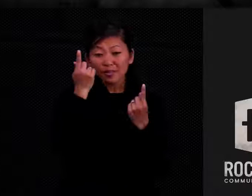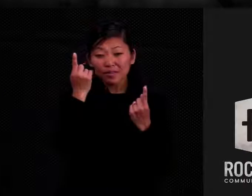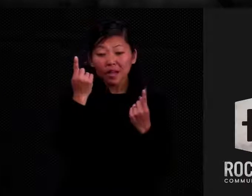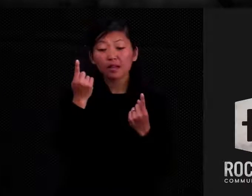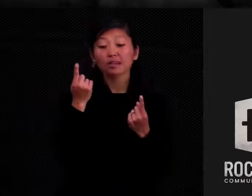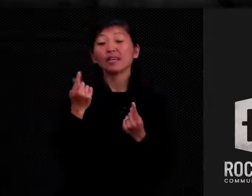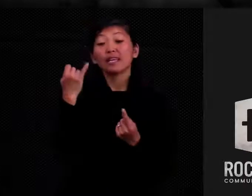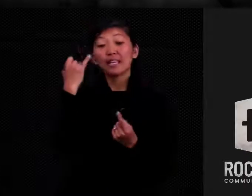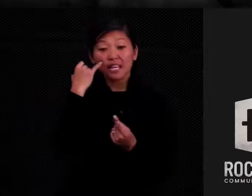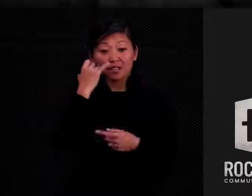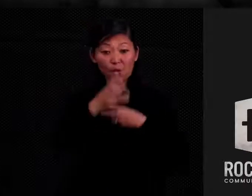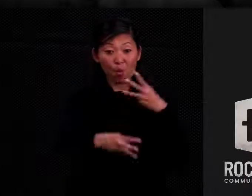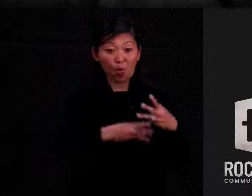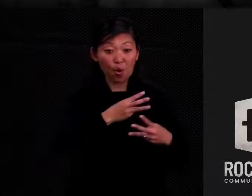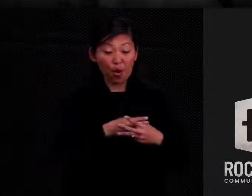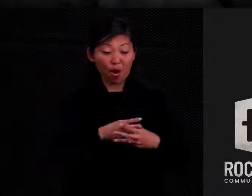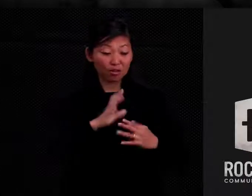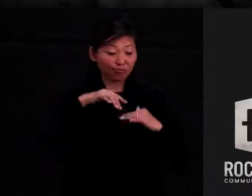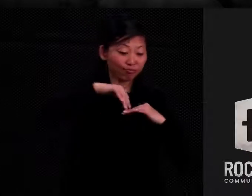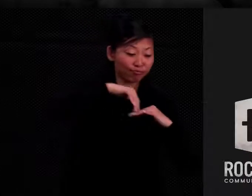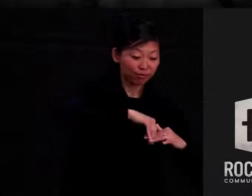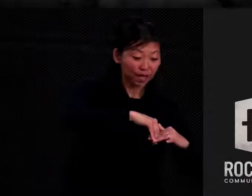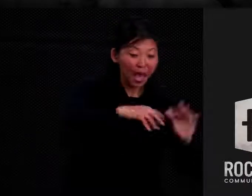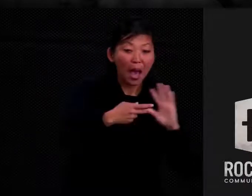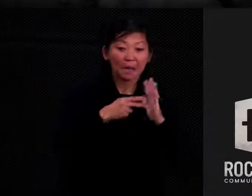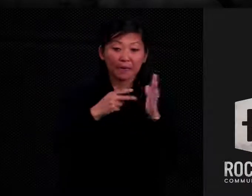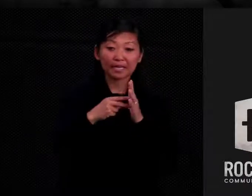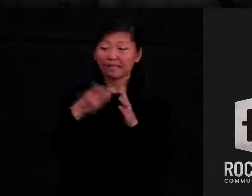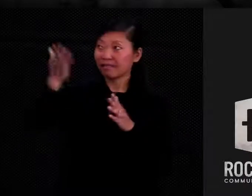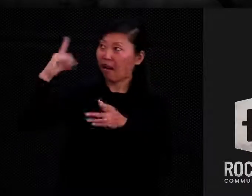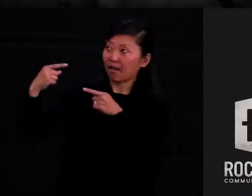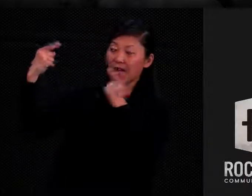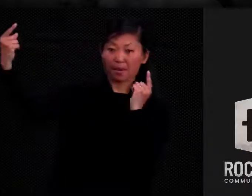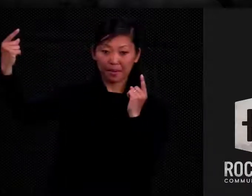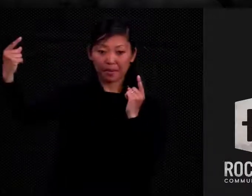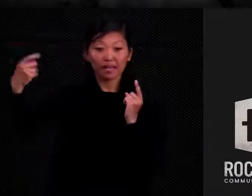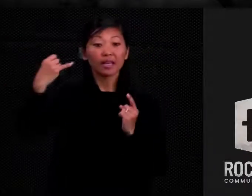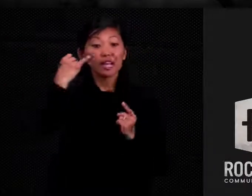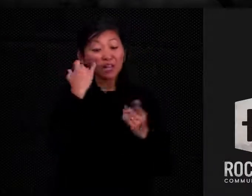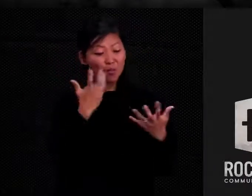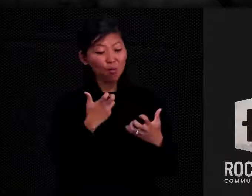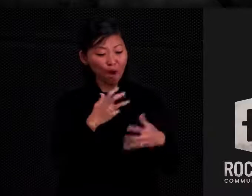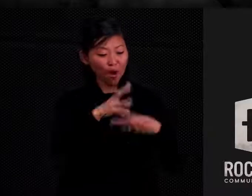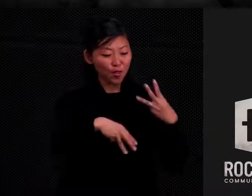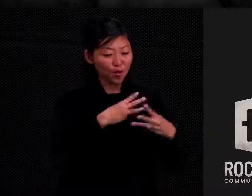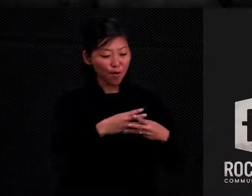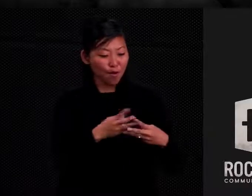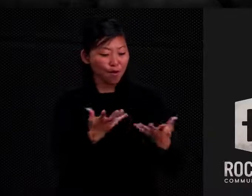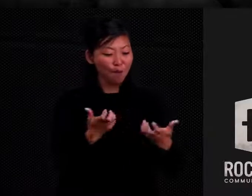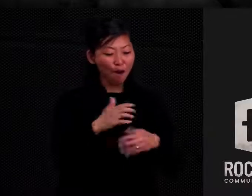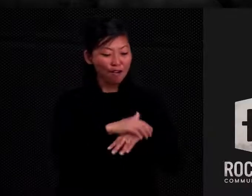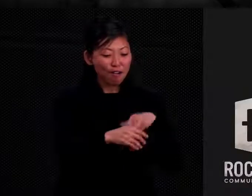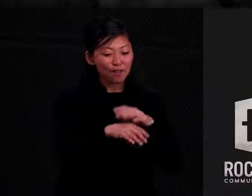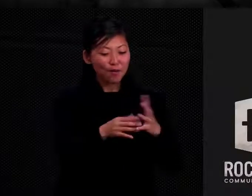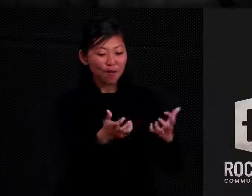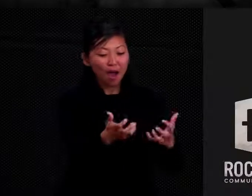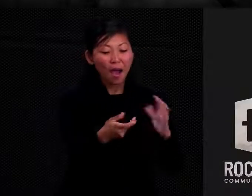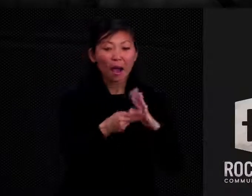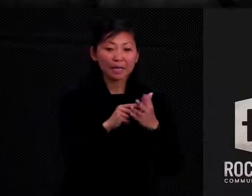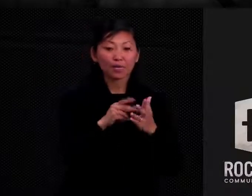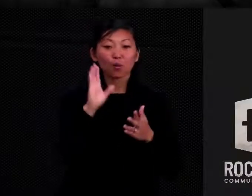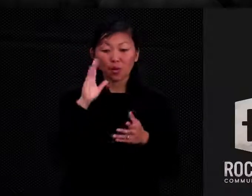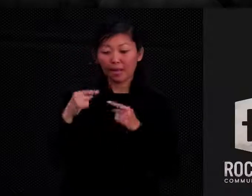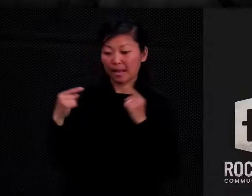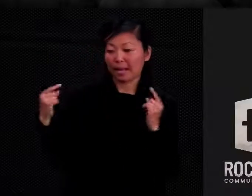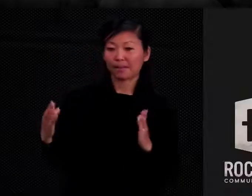world is enmity with God? Therefore, whoever wishes to be a friend of the world makes himself an enemy of God. Or do